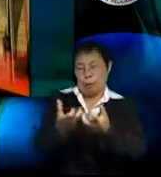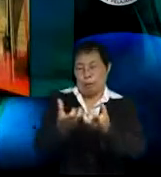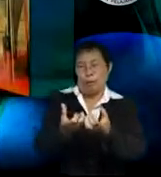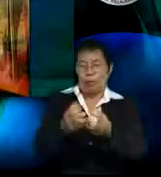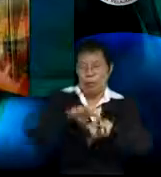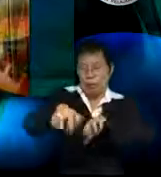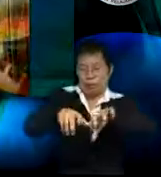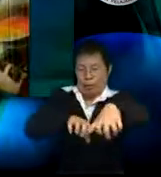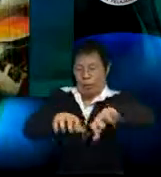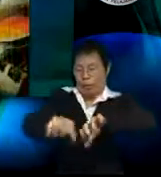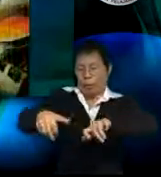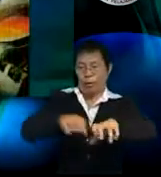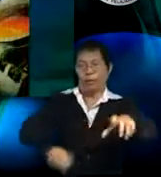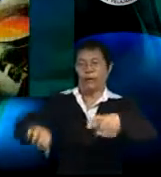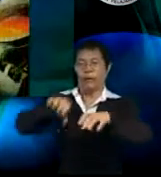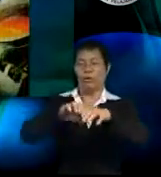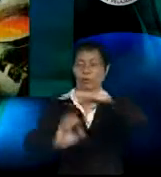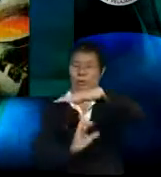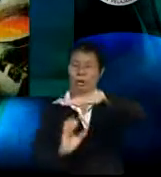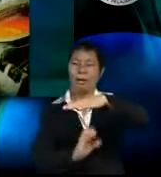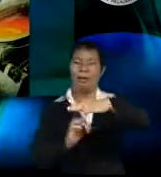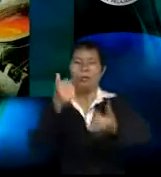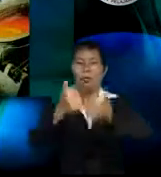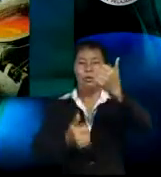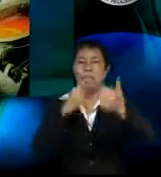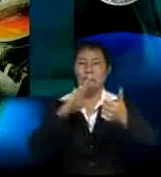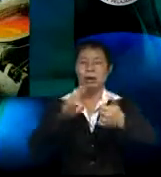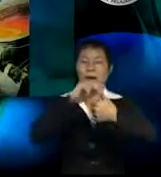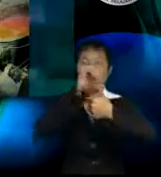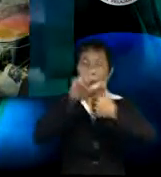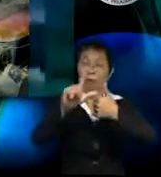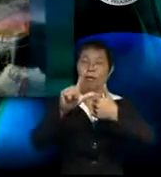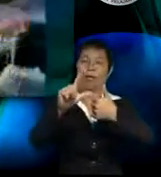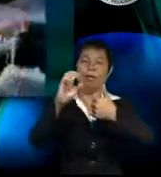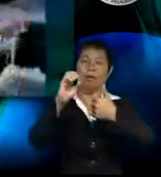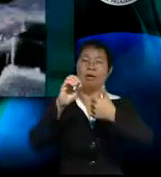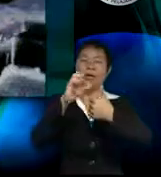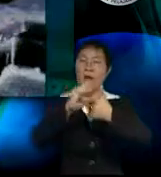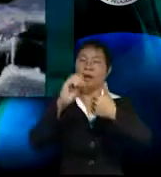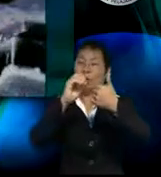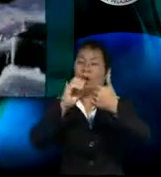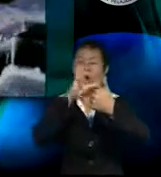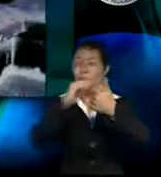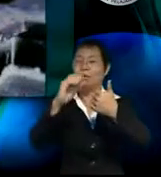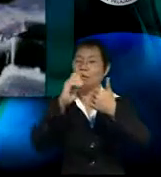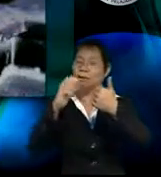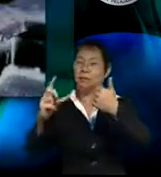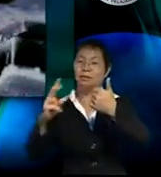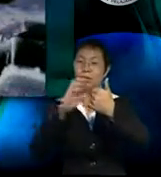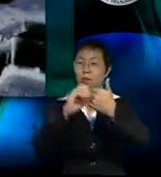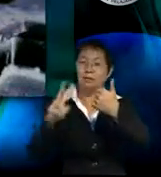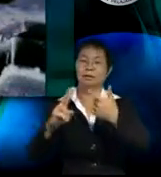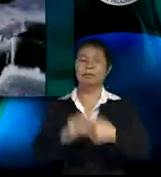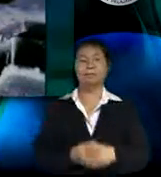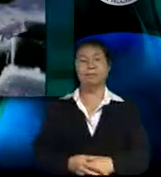down aluminum oxide into its elements, which are aluminum ions and oxygen ions.